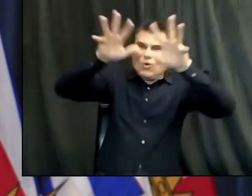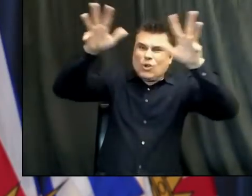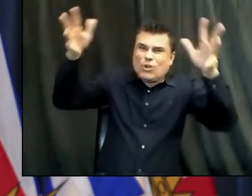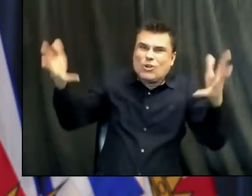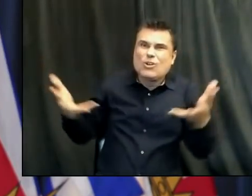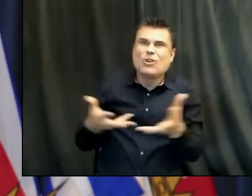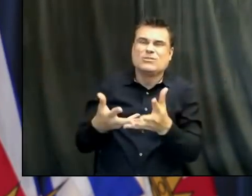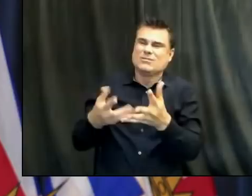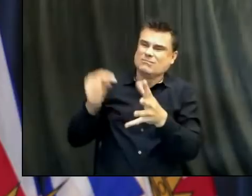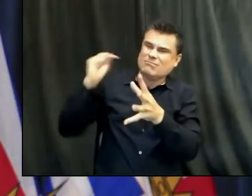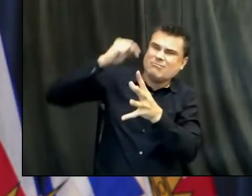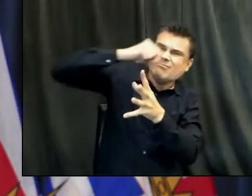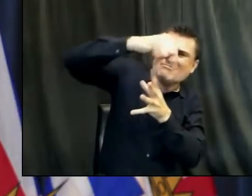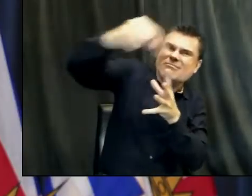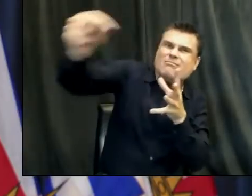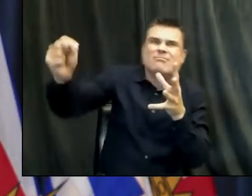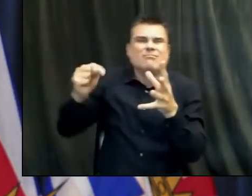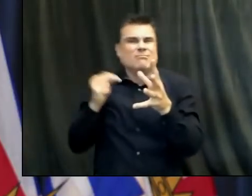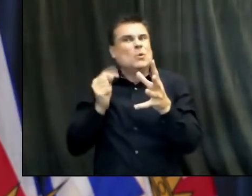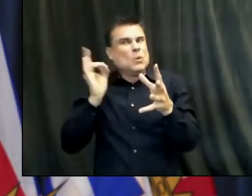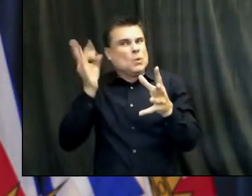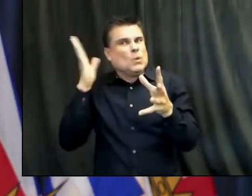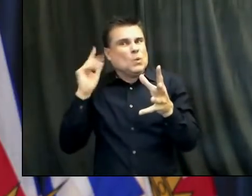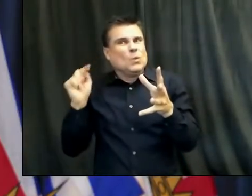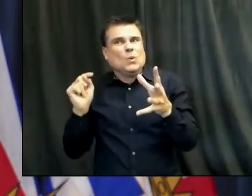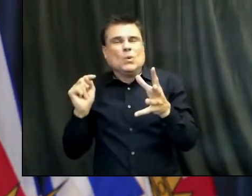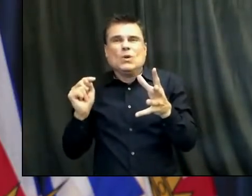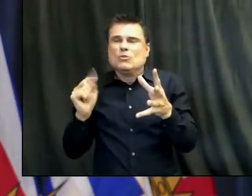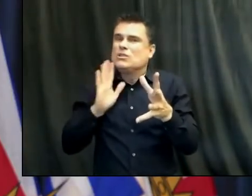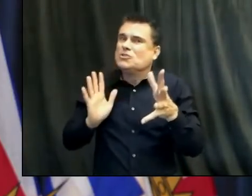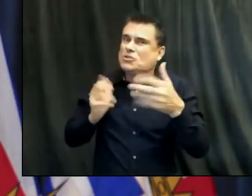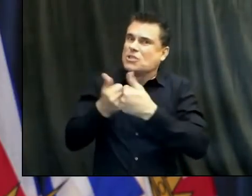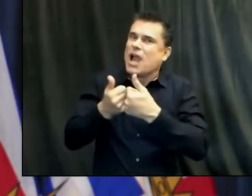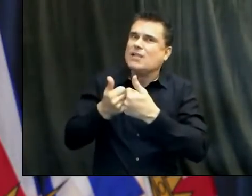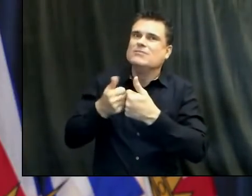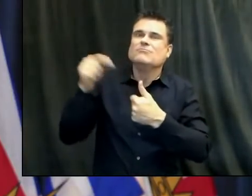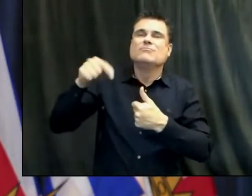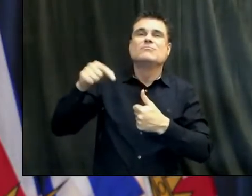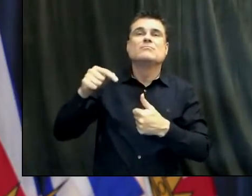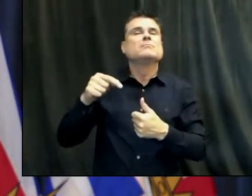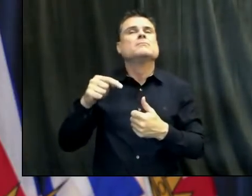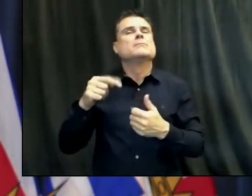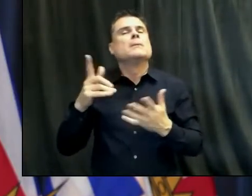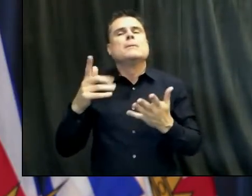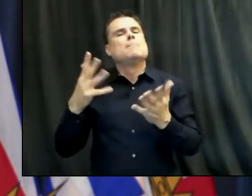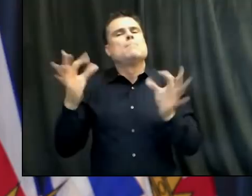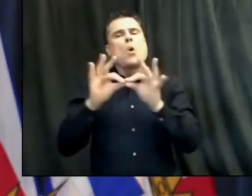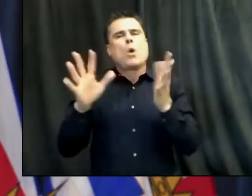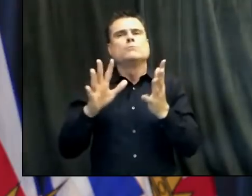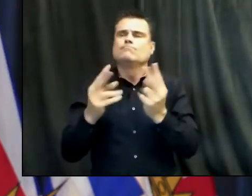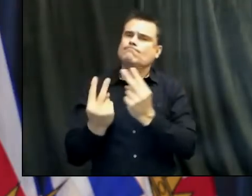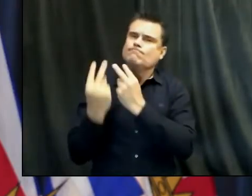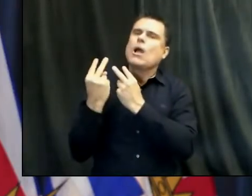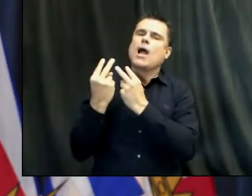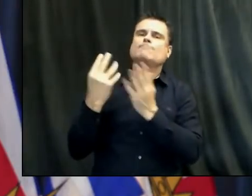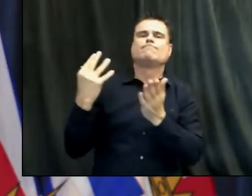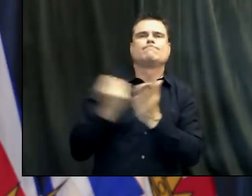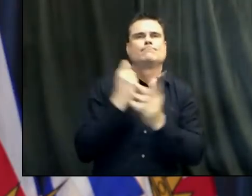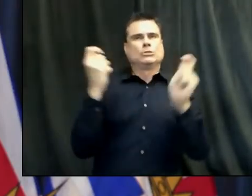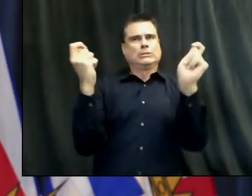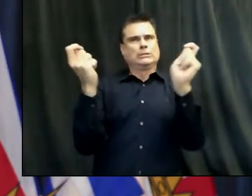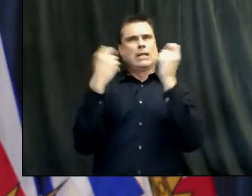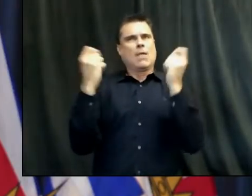us, with the people that we are, that we are in our household, to celebrate a true spirit of the